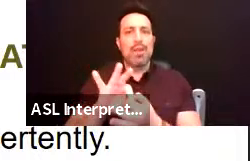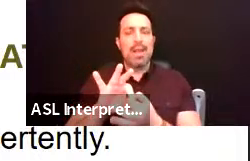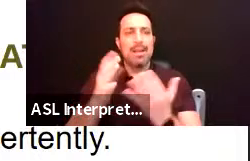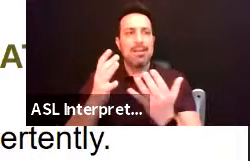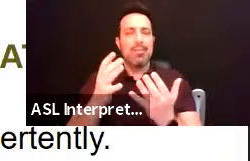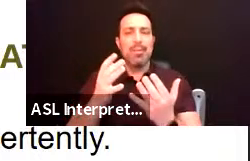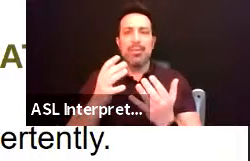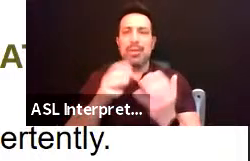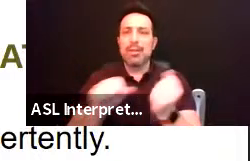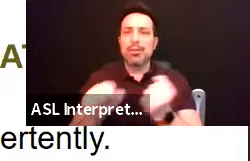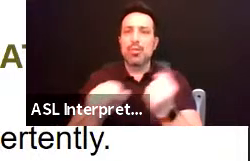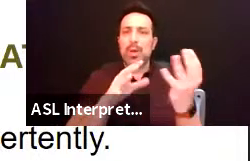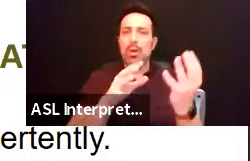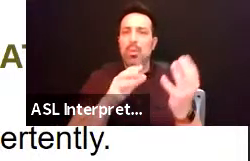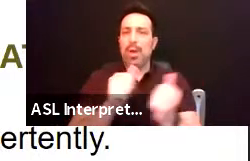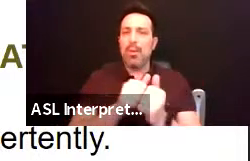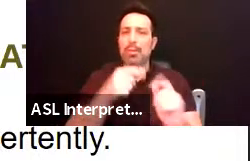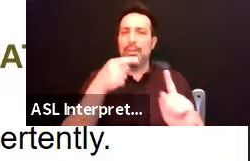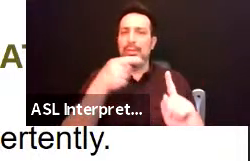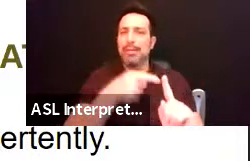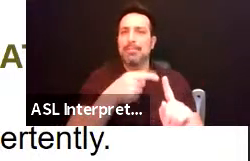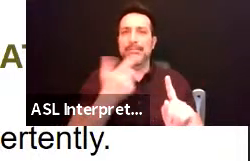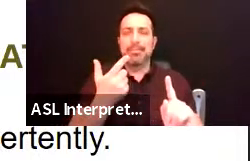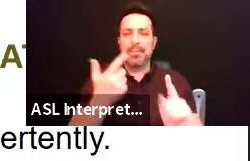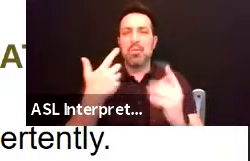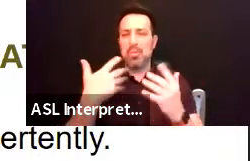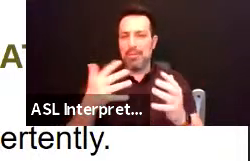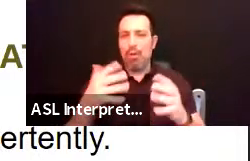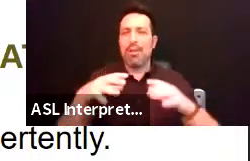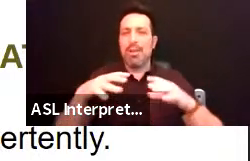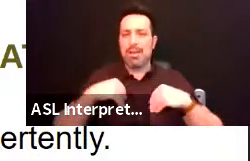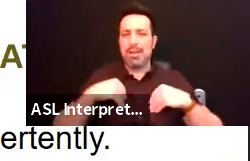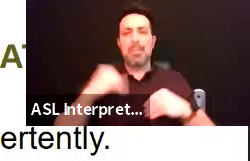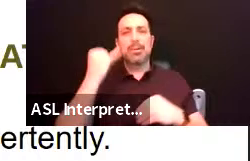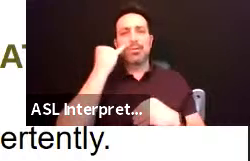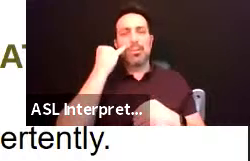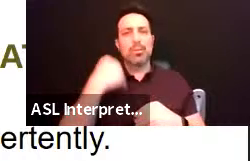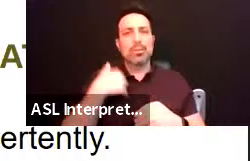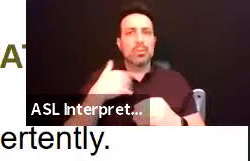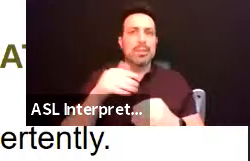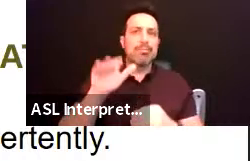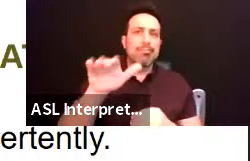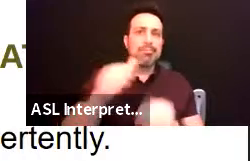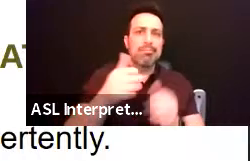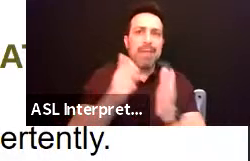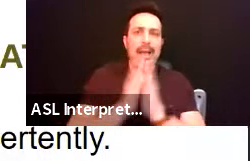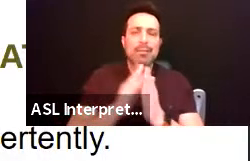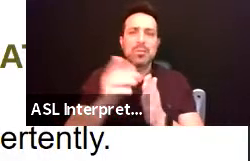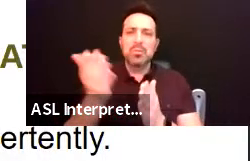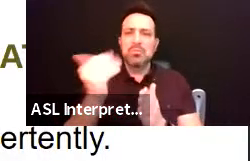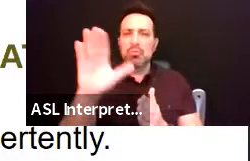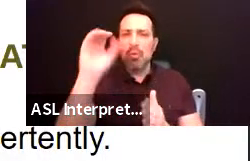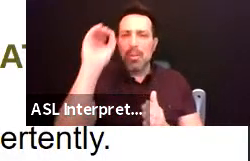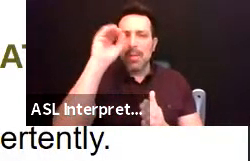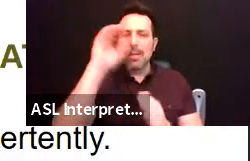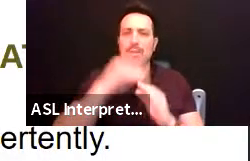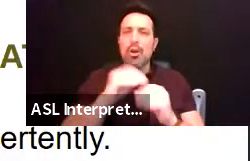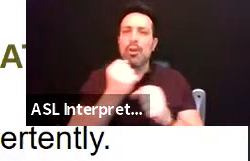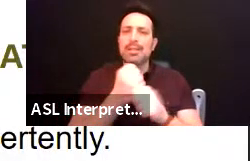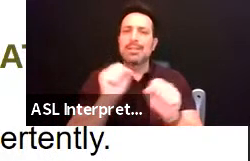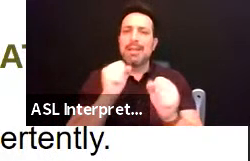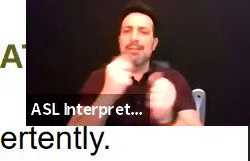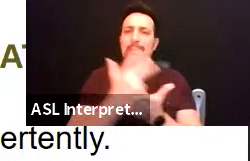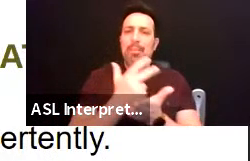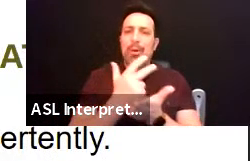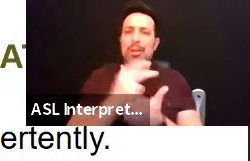doing away with a particular, we've already adopted it, but let's say we had asked you to weigh in on the safe parking code we